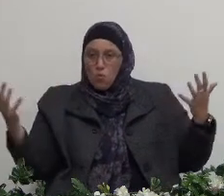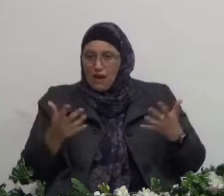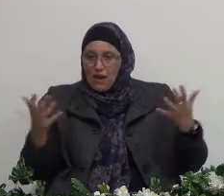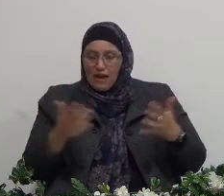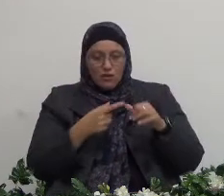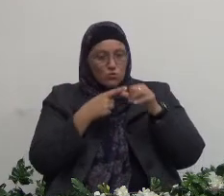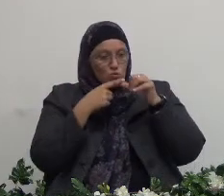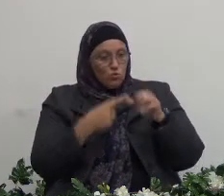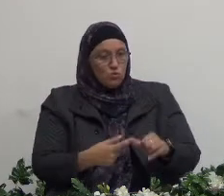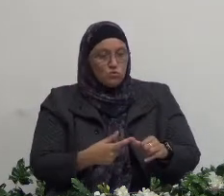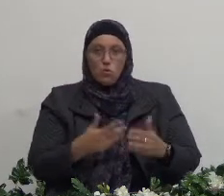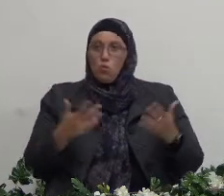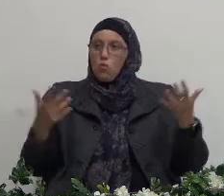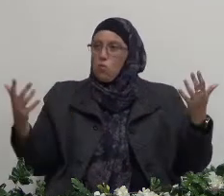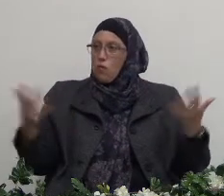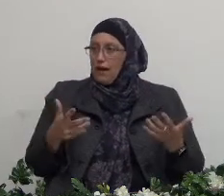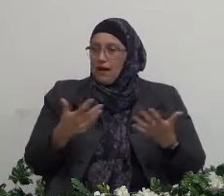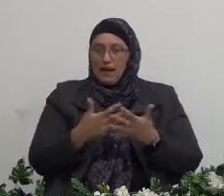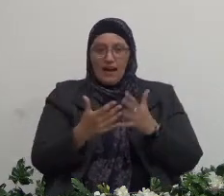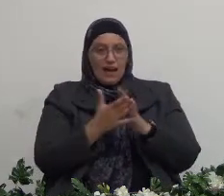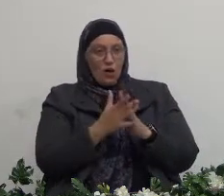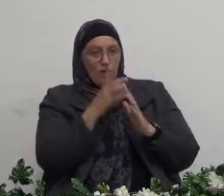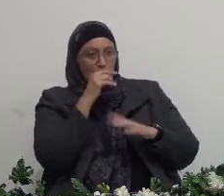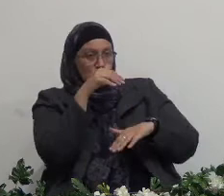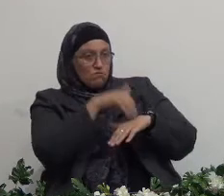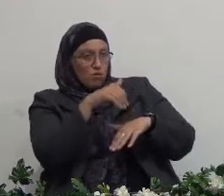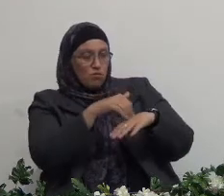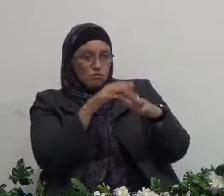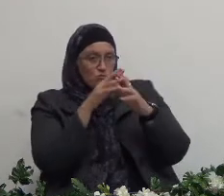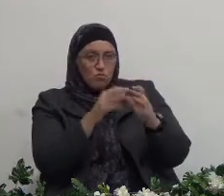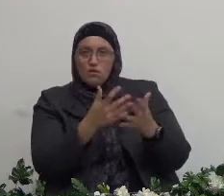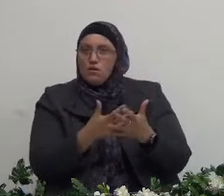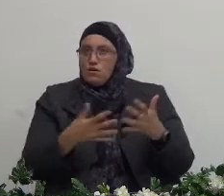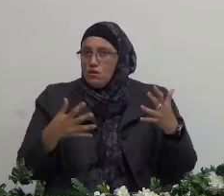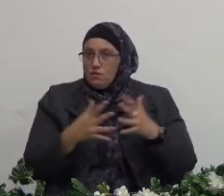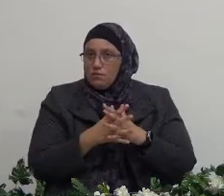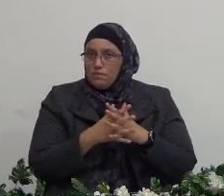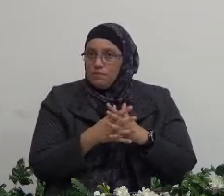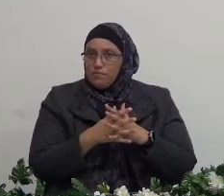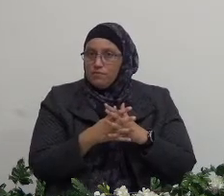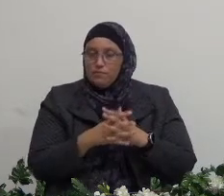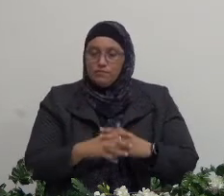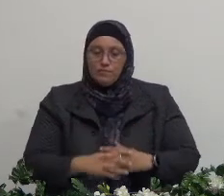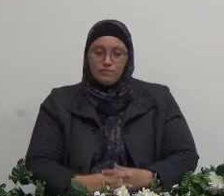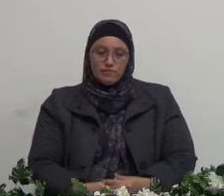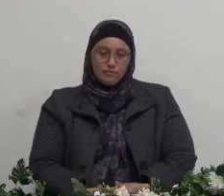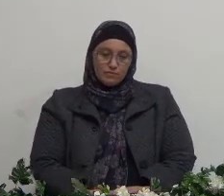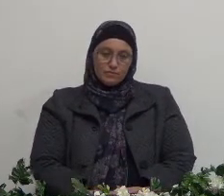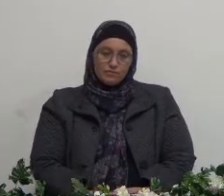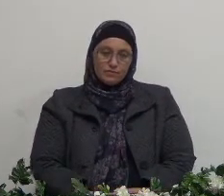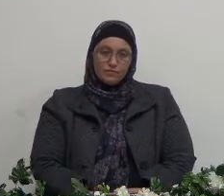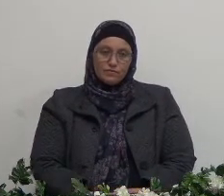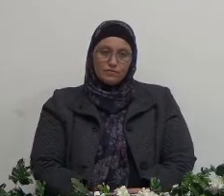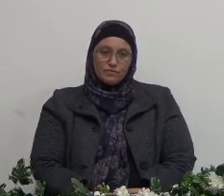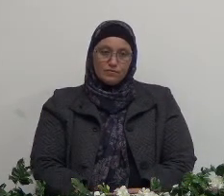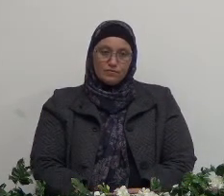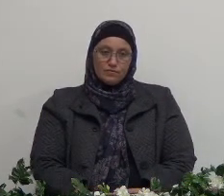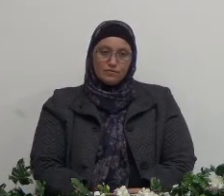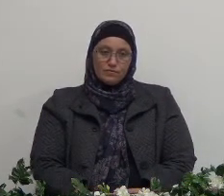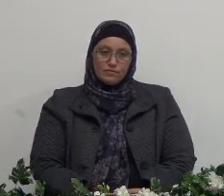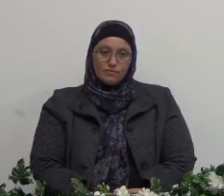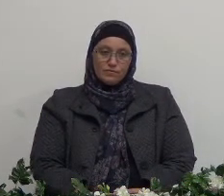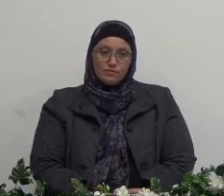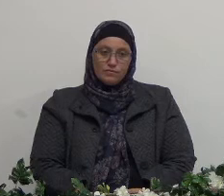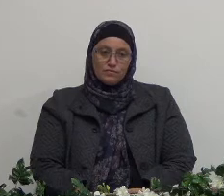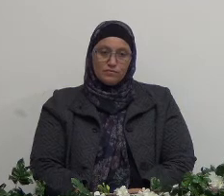problems when we should take a proactive approach, where we, rather than find the remedy